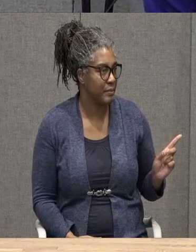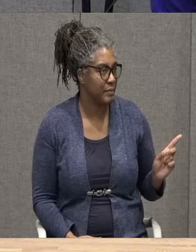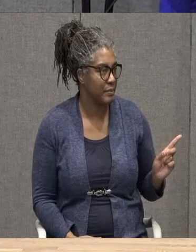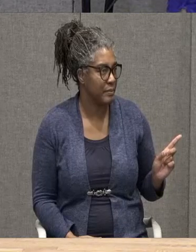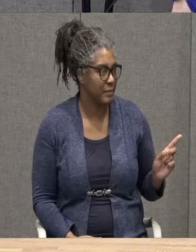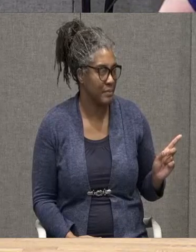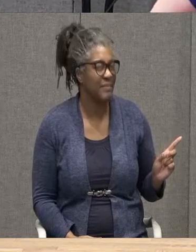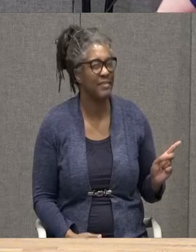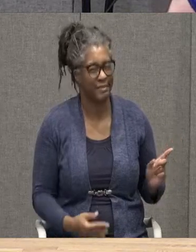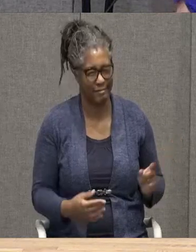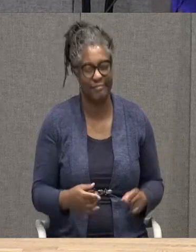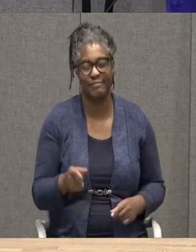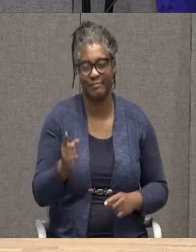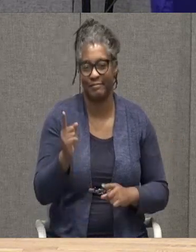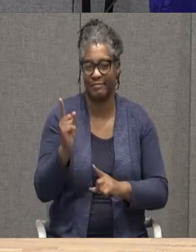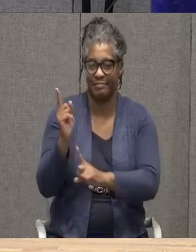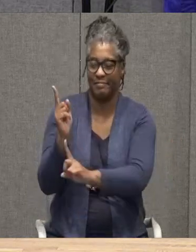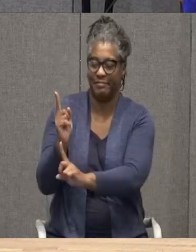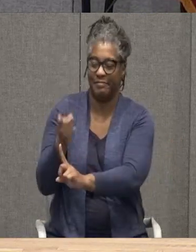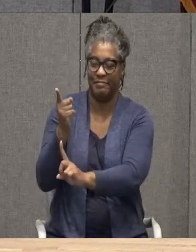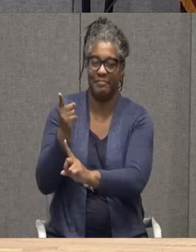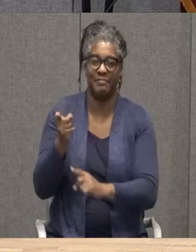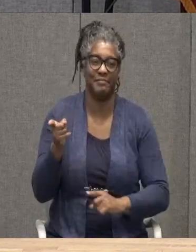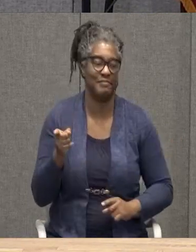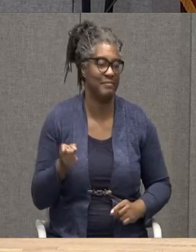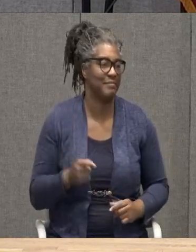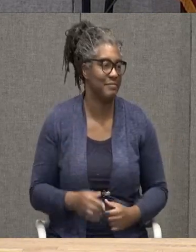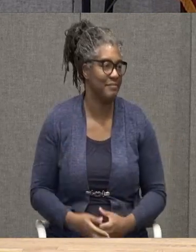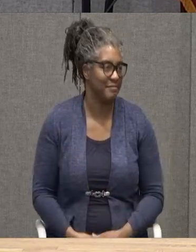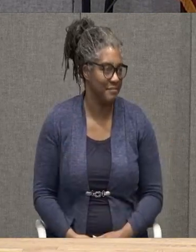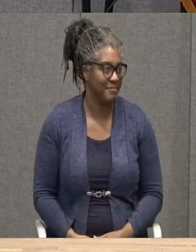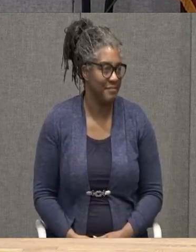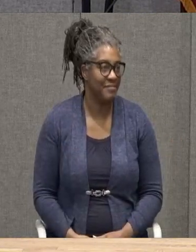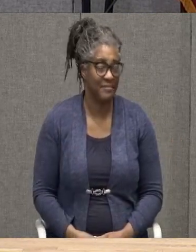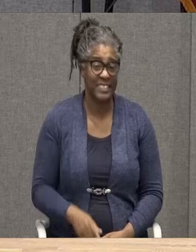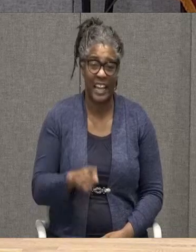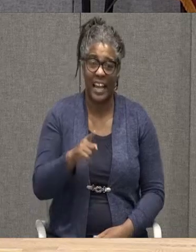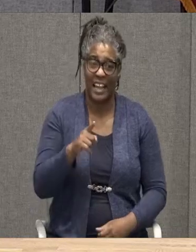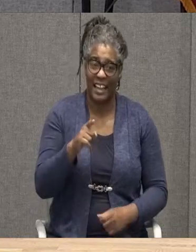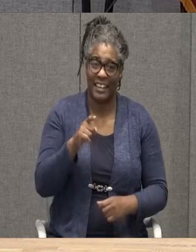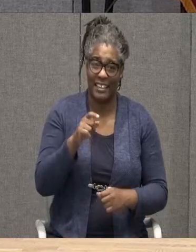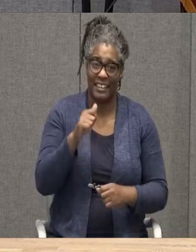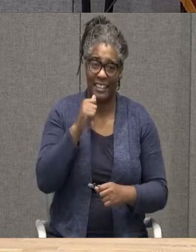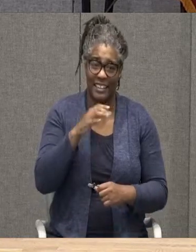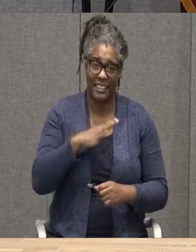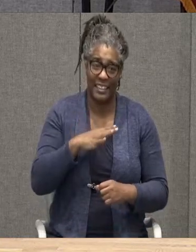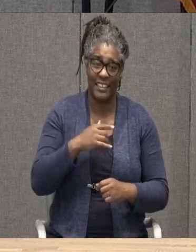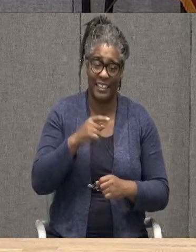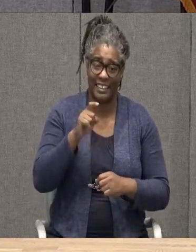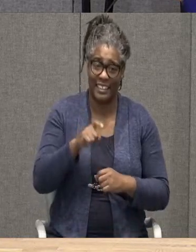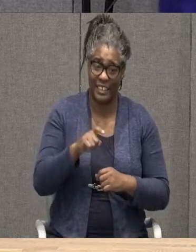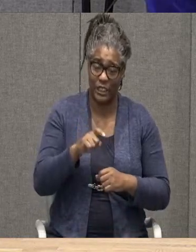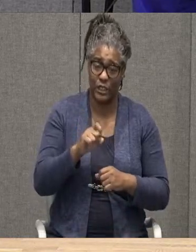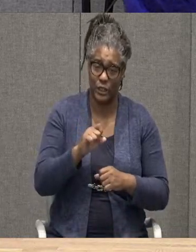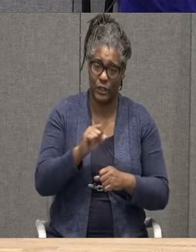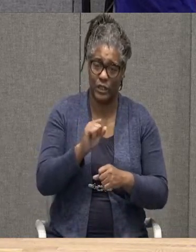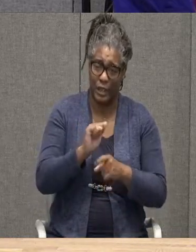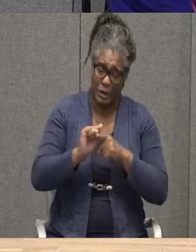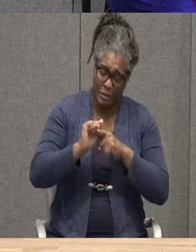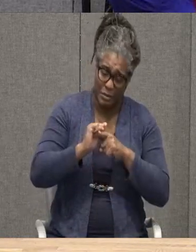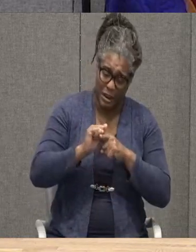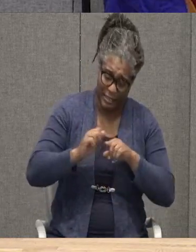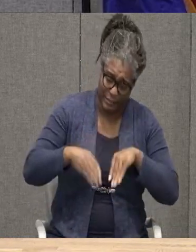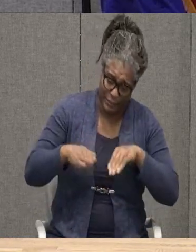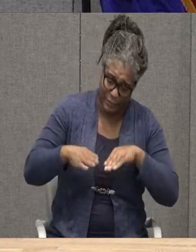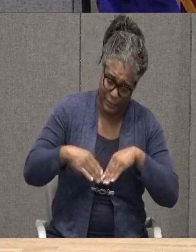I think that's another point, Mr. Dunham. I think I need to work on my fanning with the plate. I think I found my